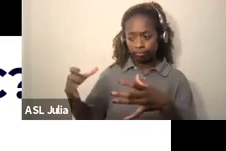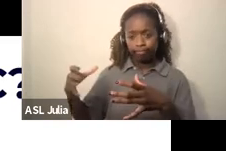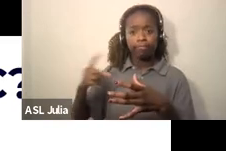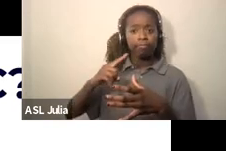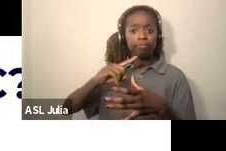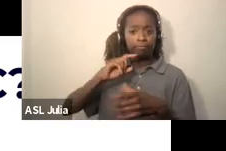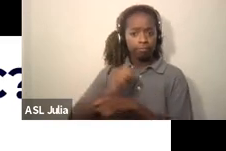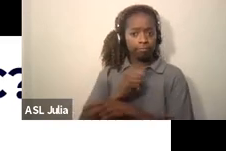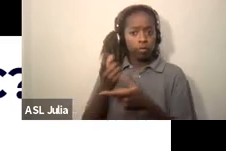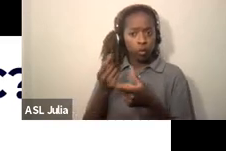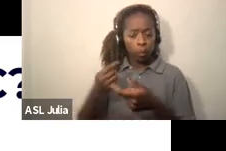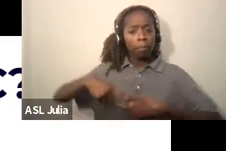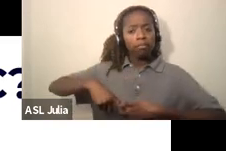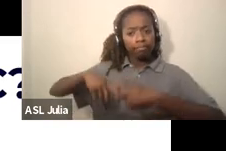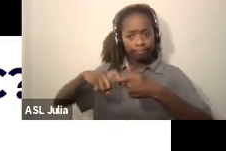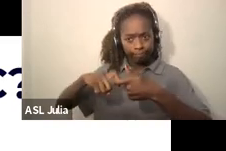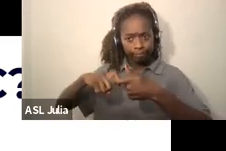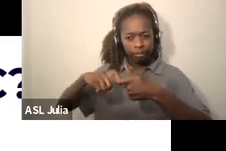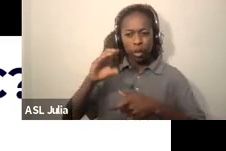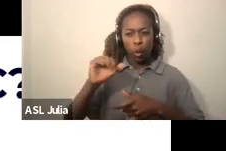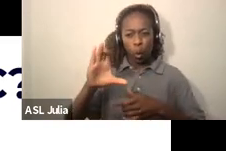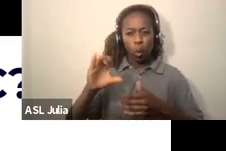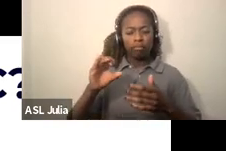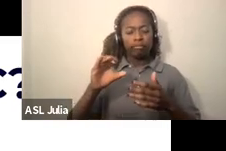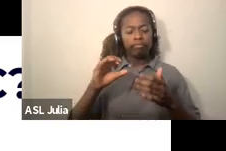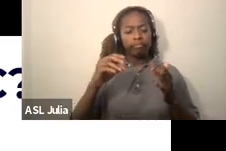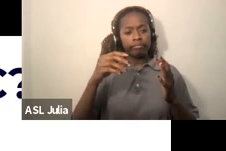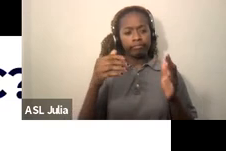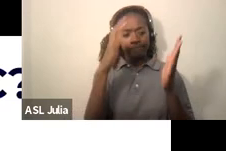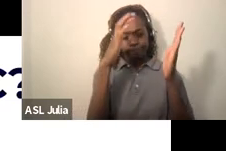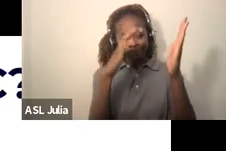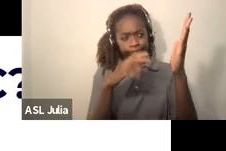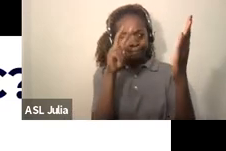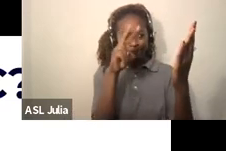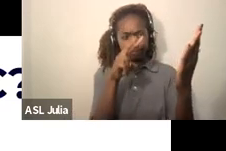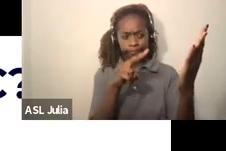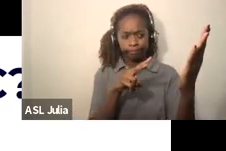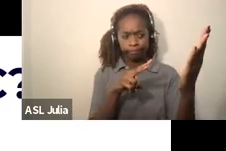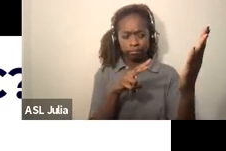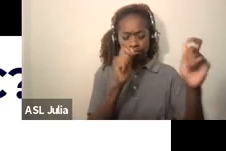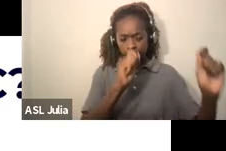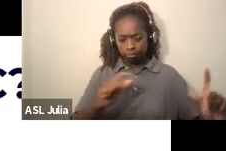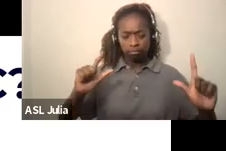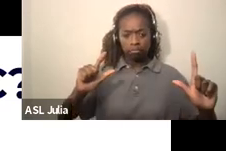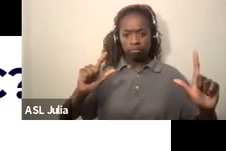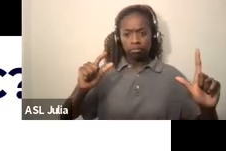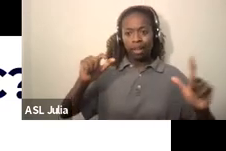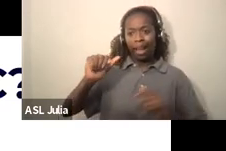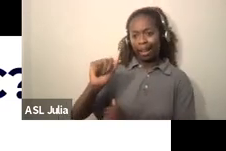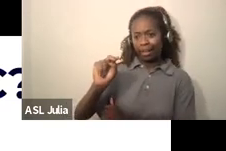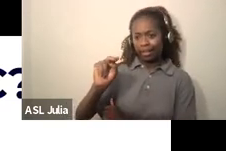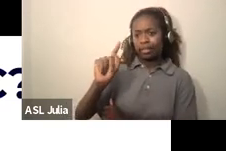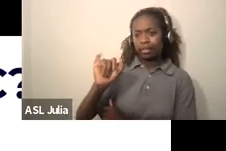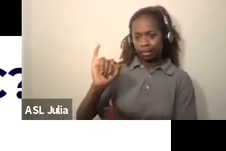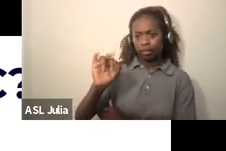pause and re-read the code um and really did it with an anti-racist lens um and we started to